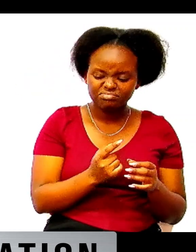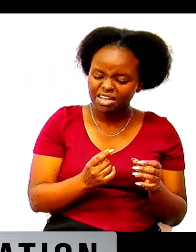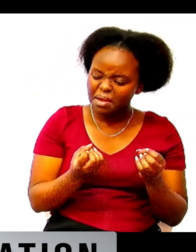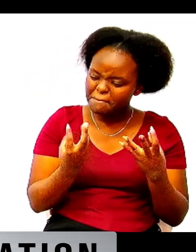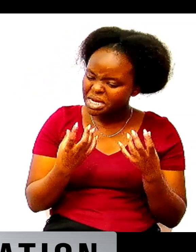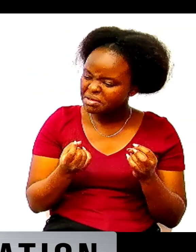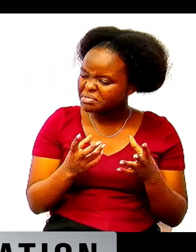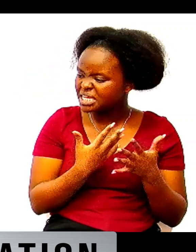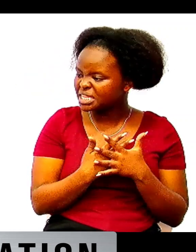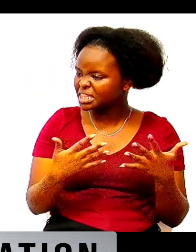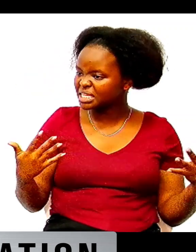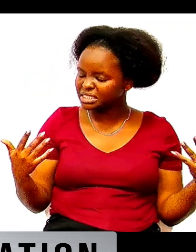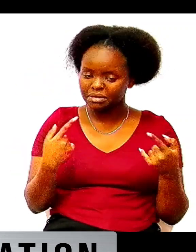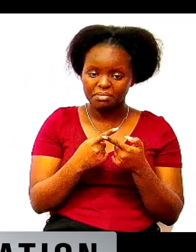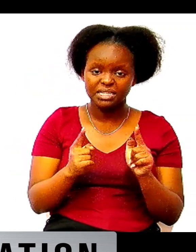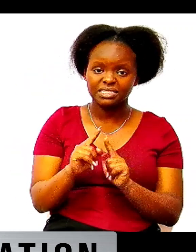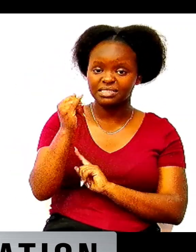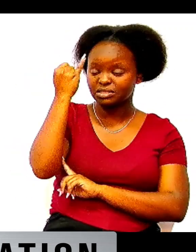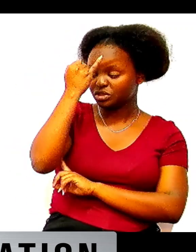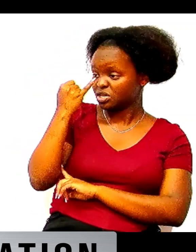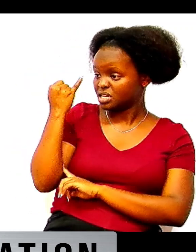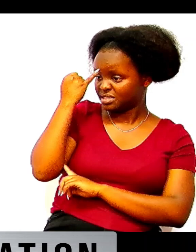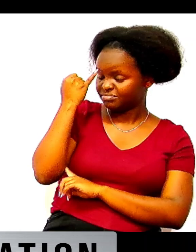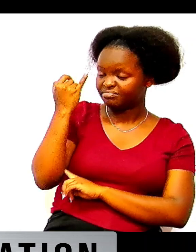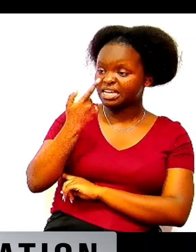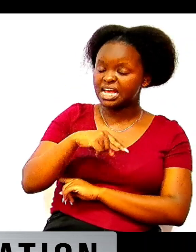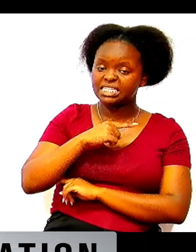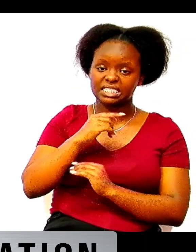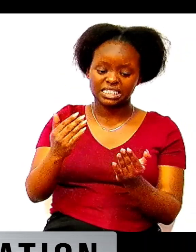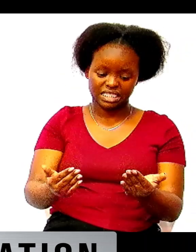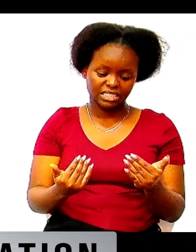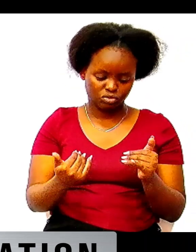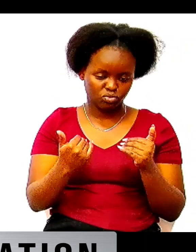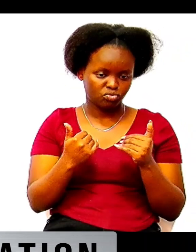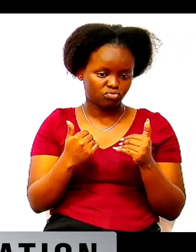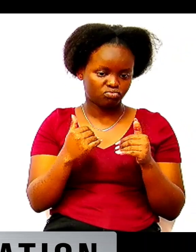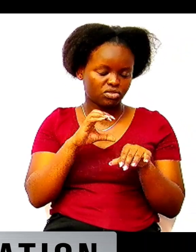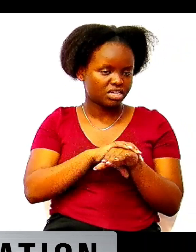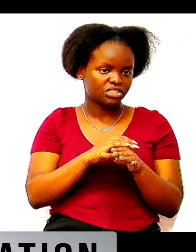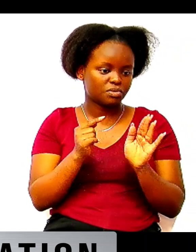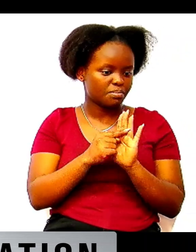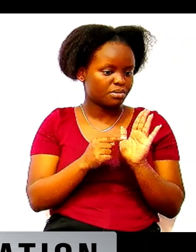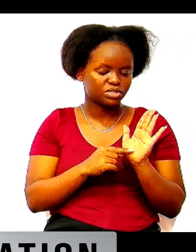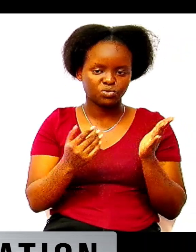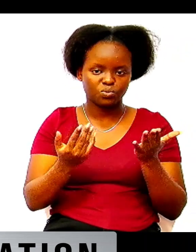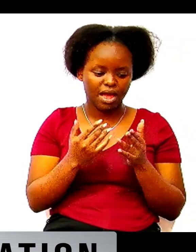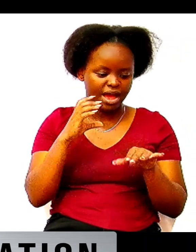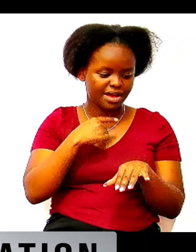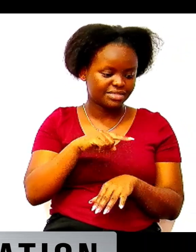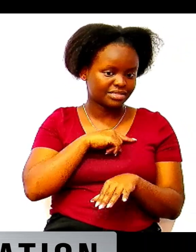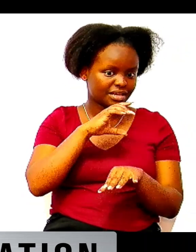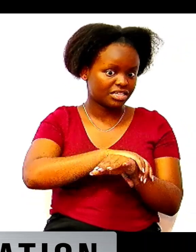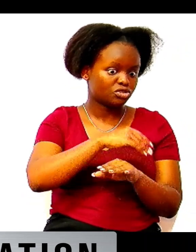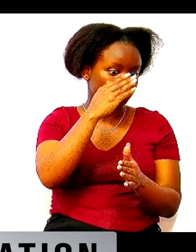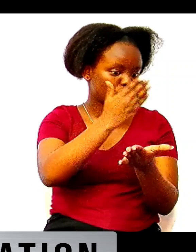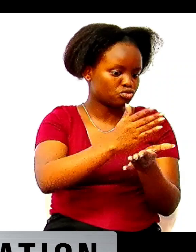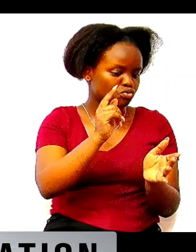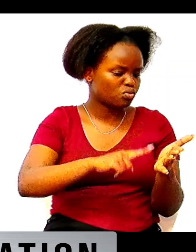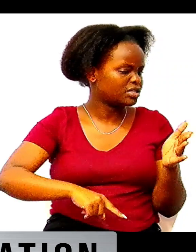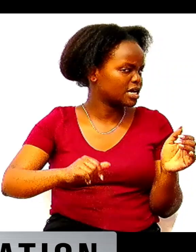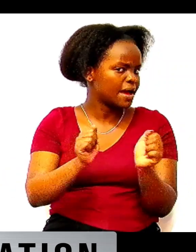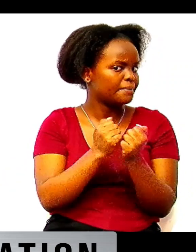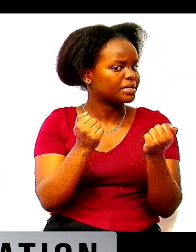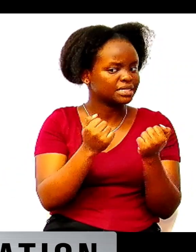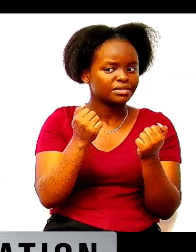that. But Jonah, we need to get to a point where we can get the truth about what is happening. Because you